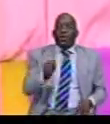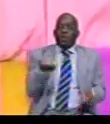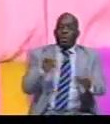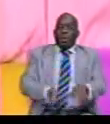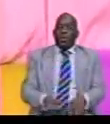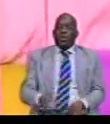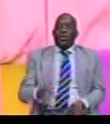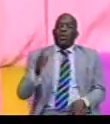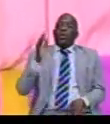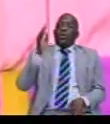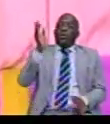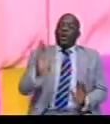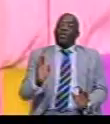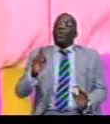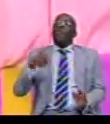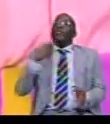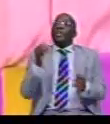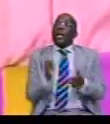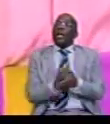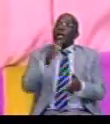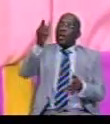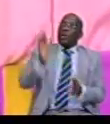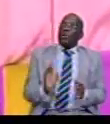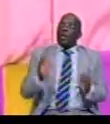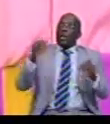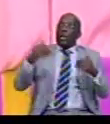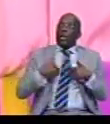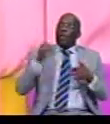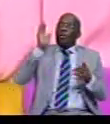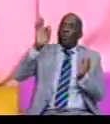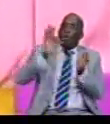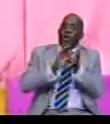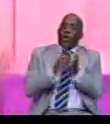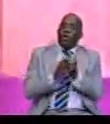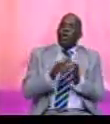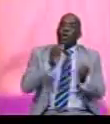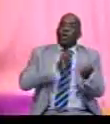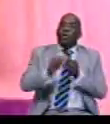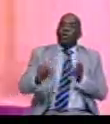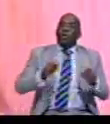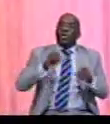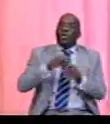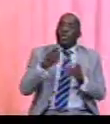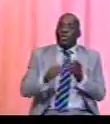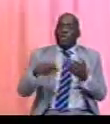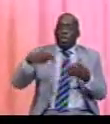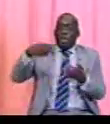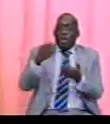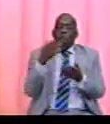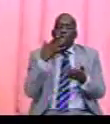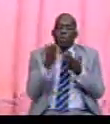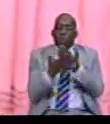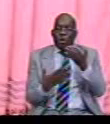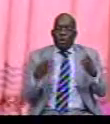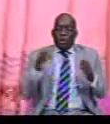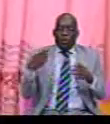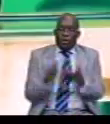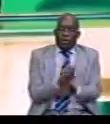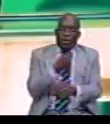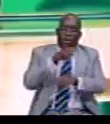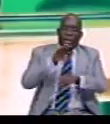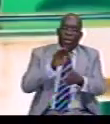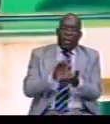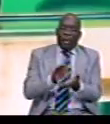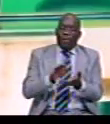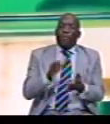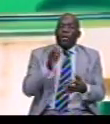record. Washed in the blood of the Lamb. Saved by the grace of God. And reaching in the book of